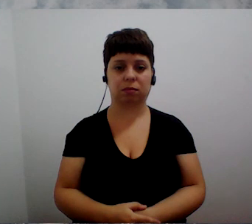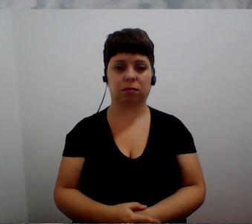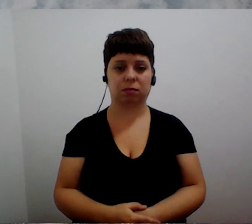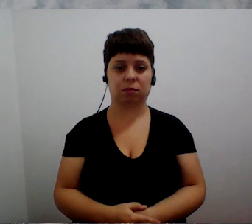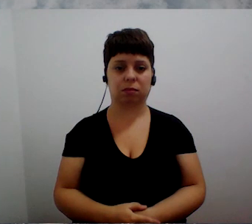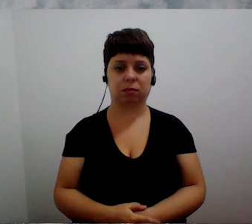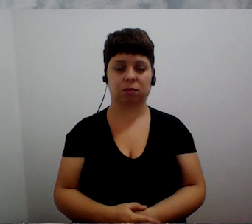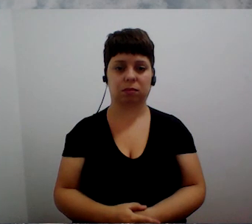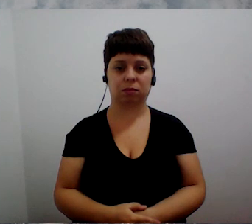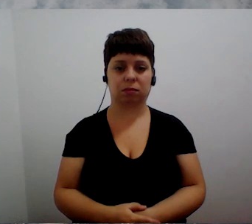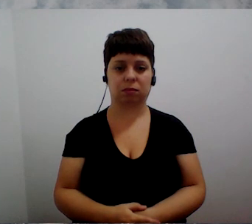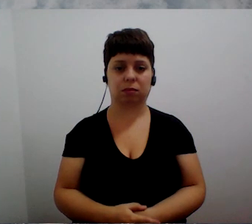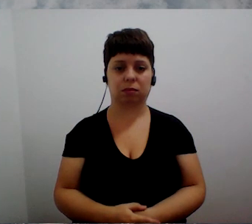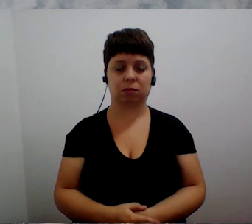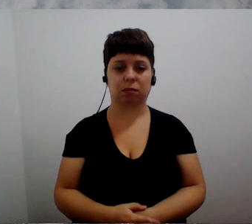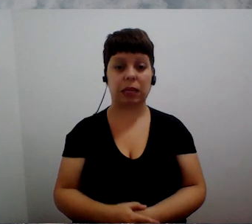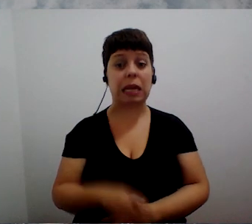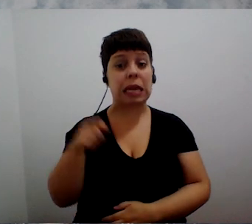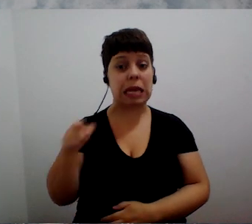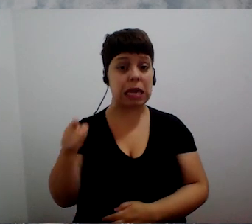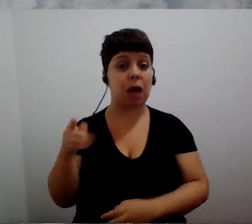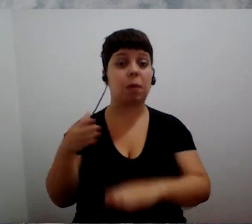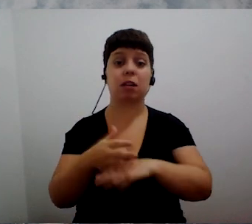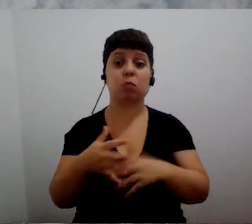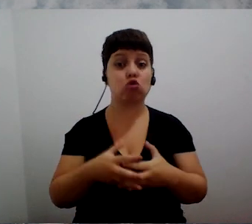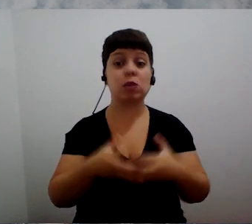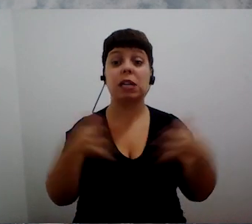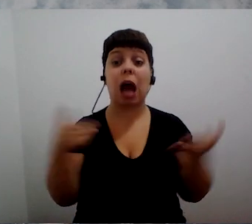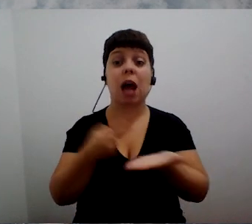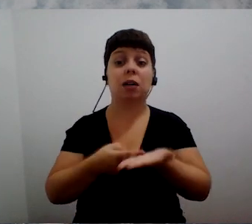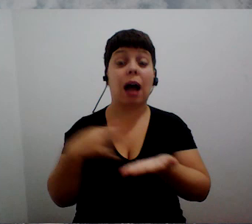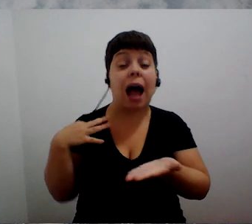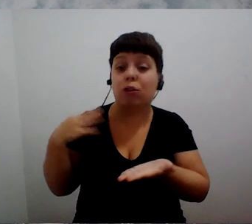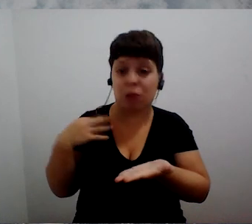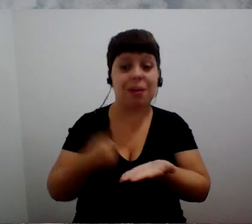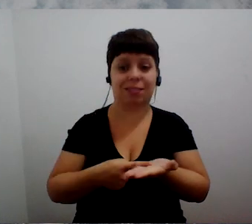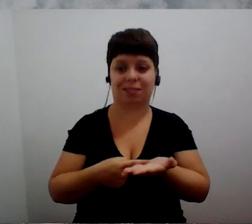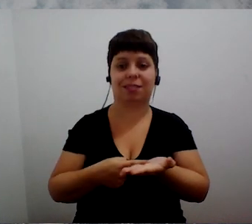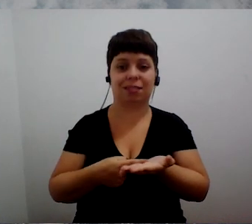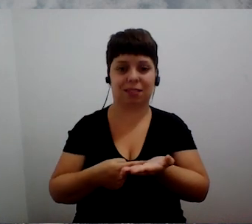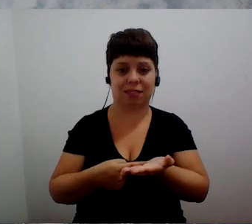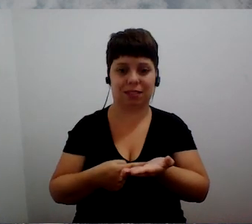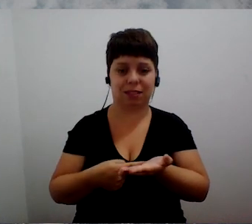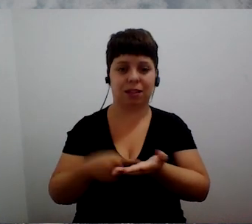work on this matter. And as I said, it's part of a